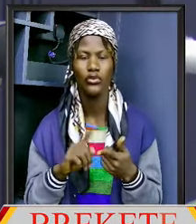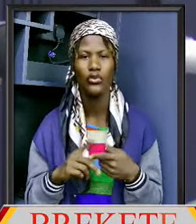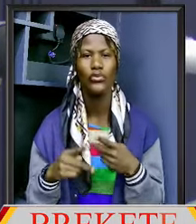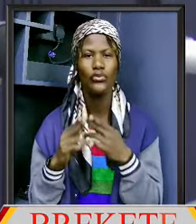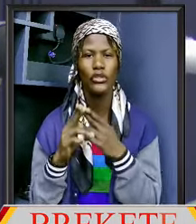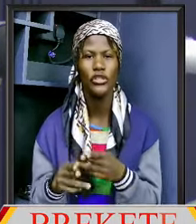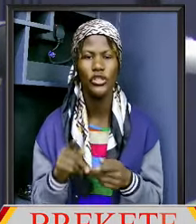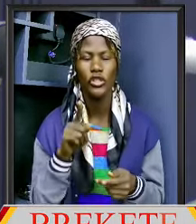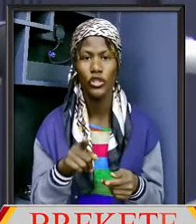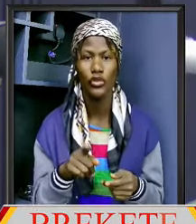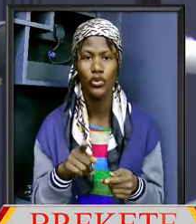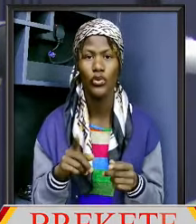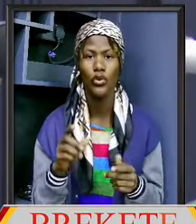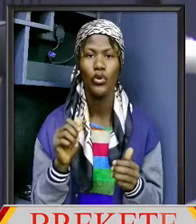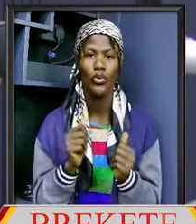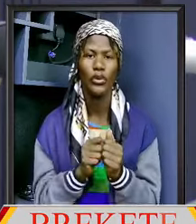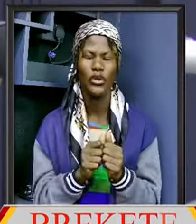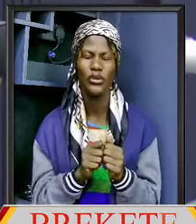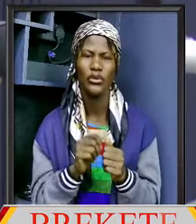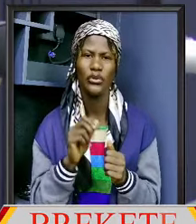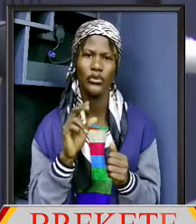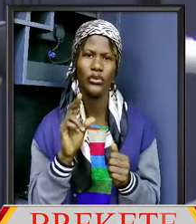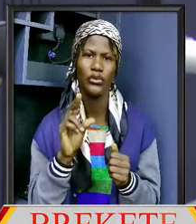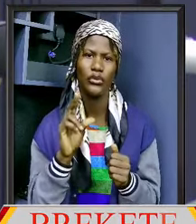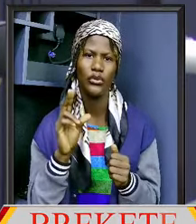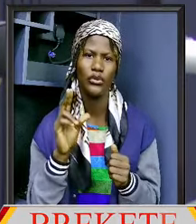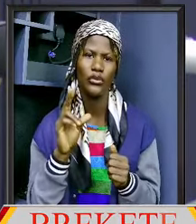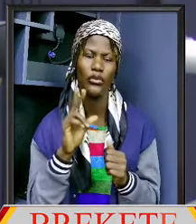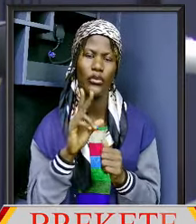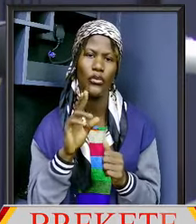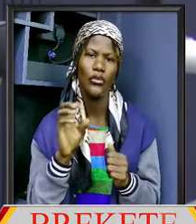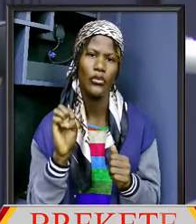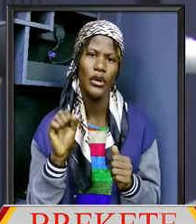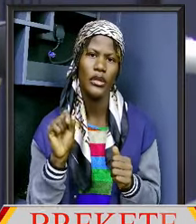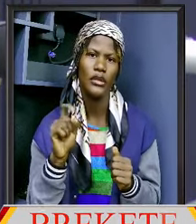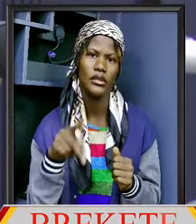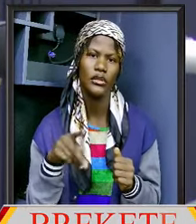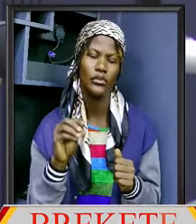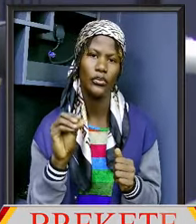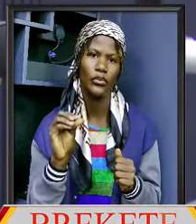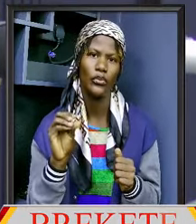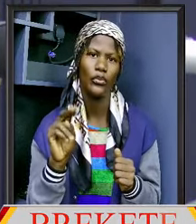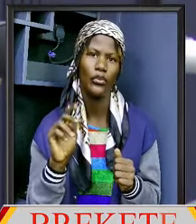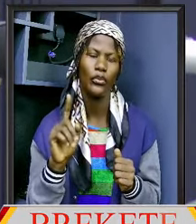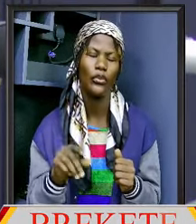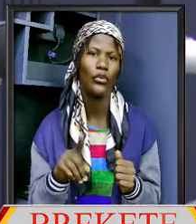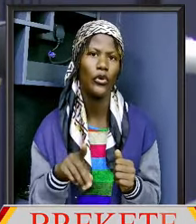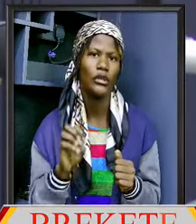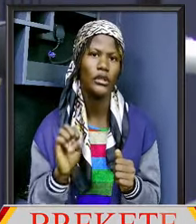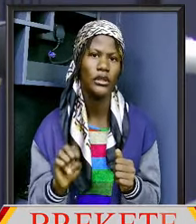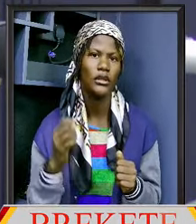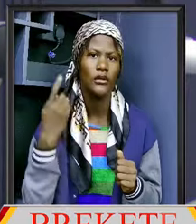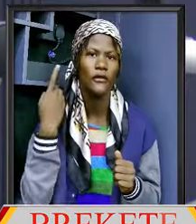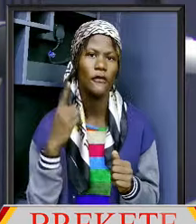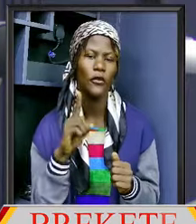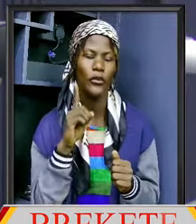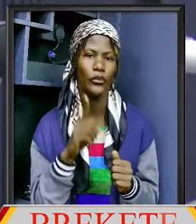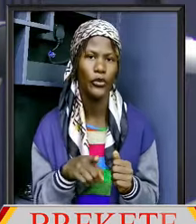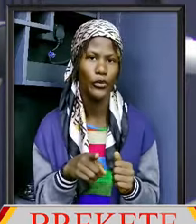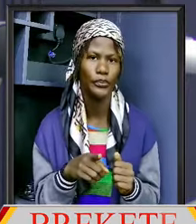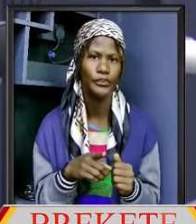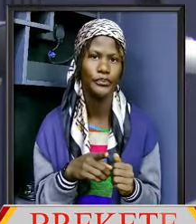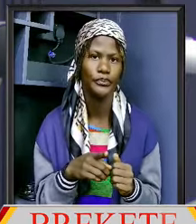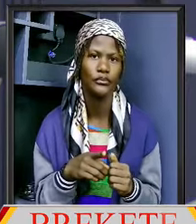from you. If we don't get them, then we will go on air, we escalate them, go on air and involve every authority we're supposed to then involve